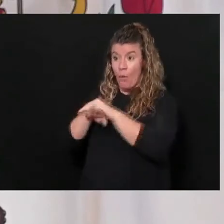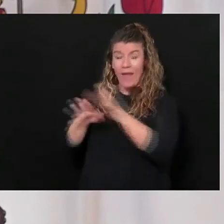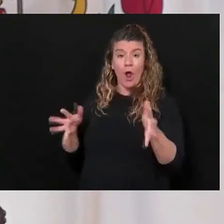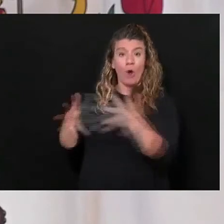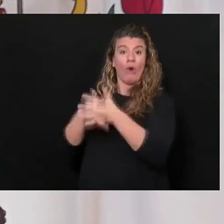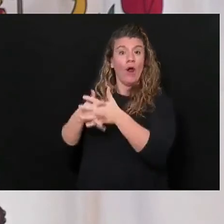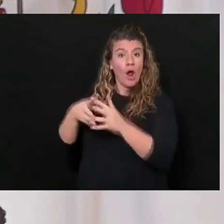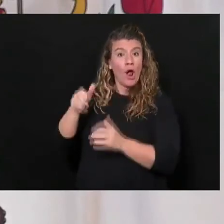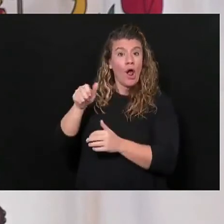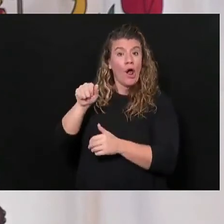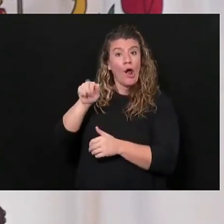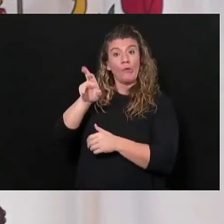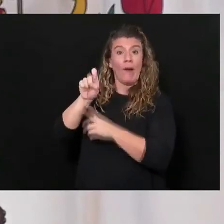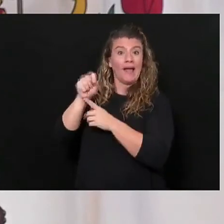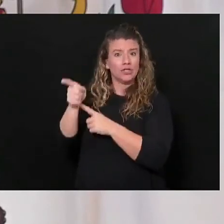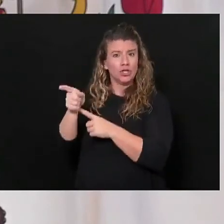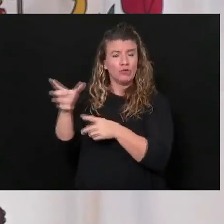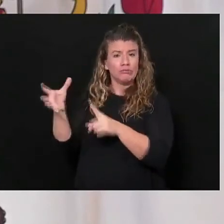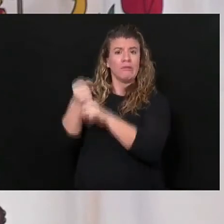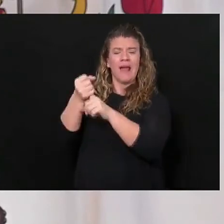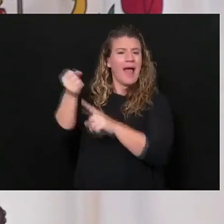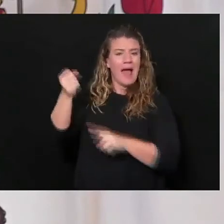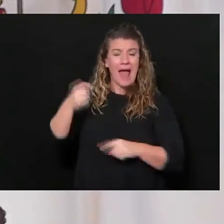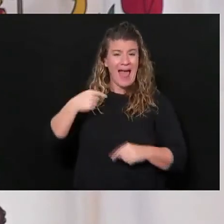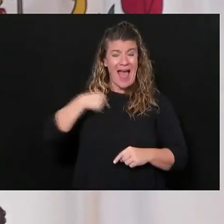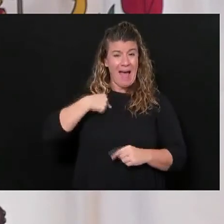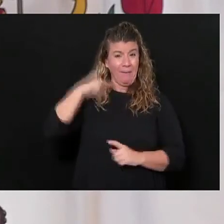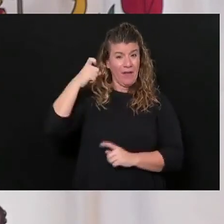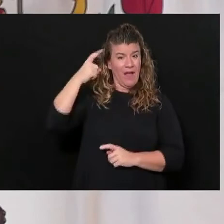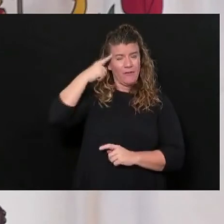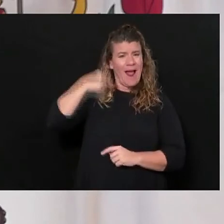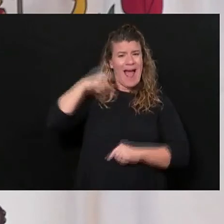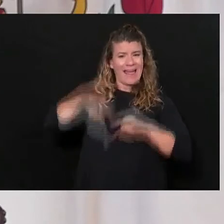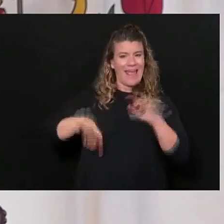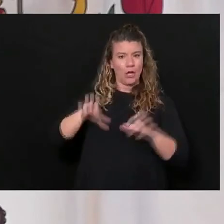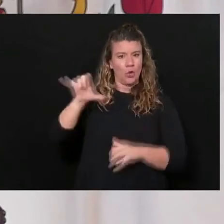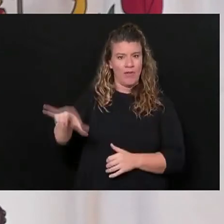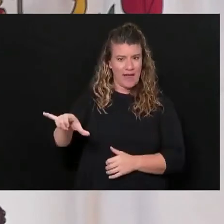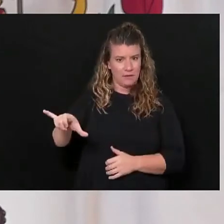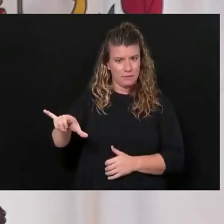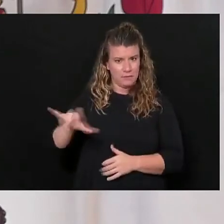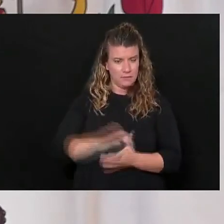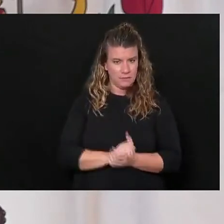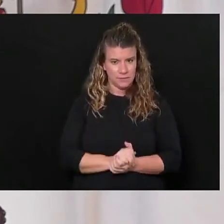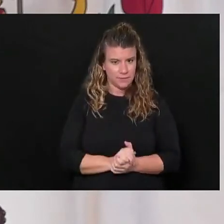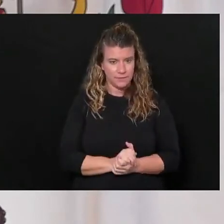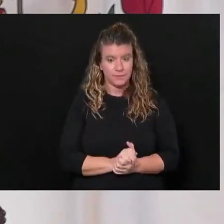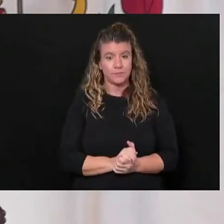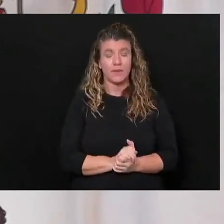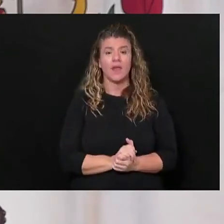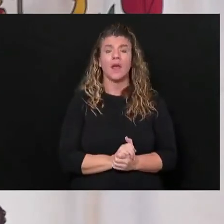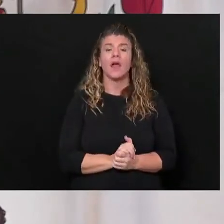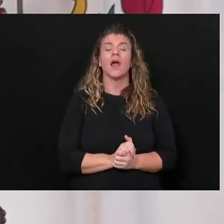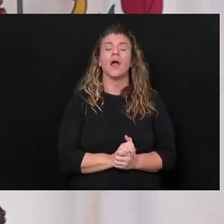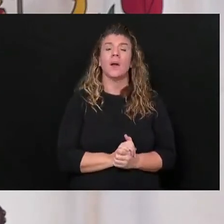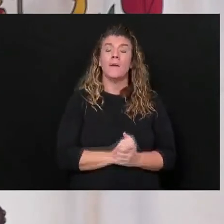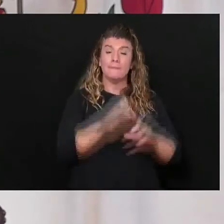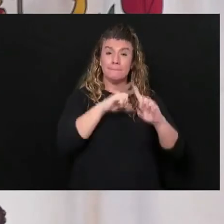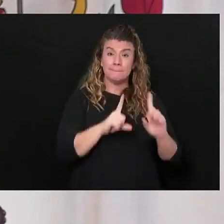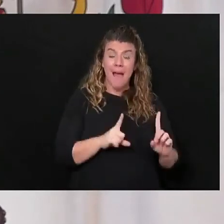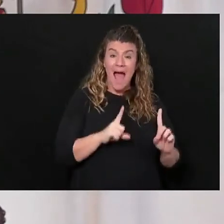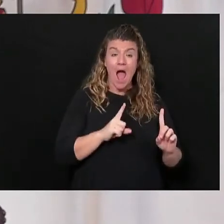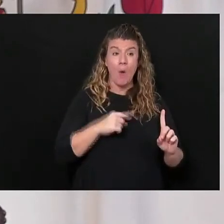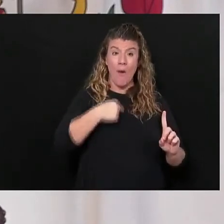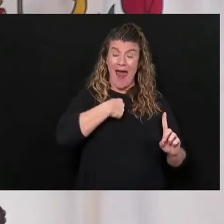that, the governor can't do that, I do not think. Now, from the standpoint of what the